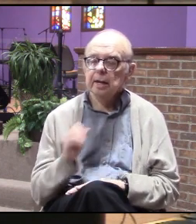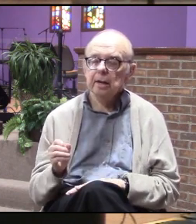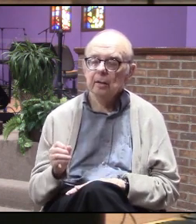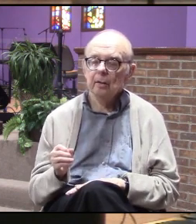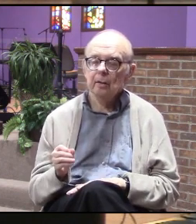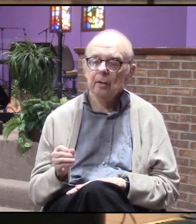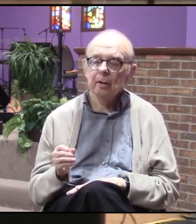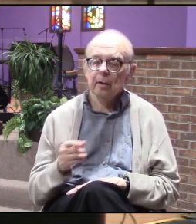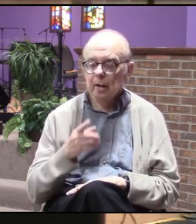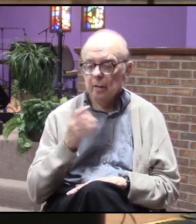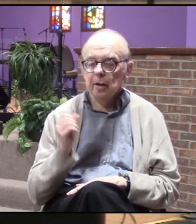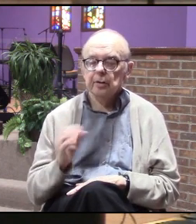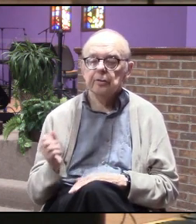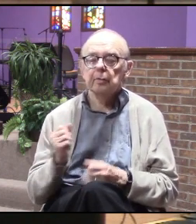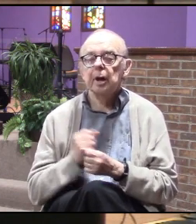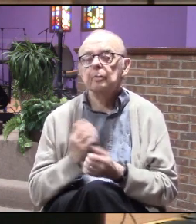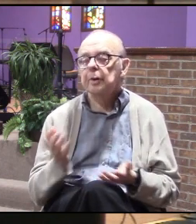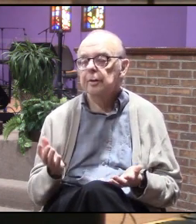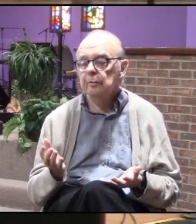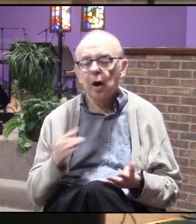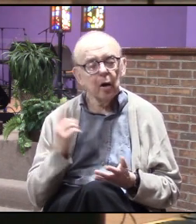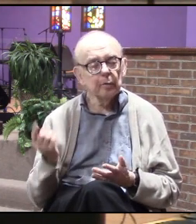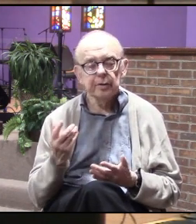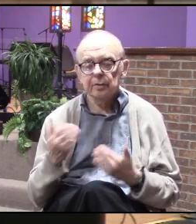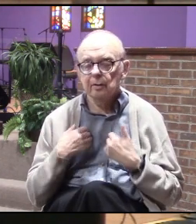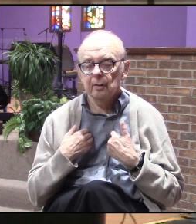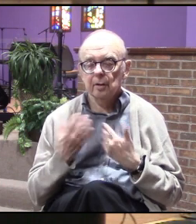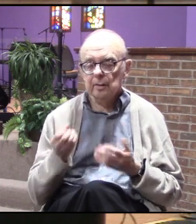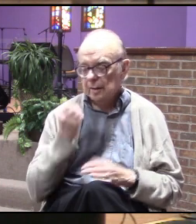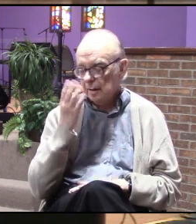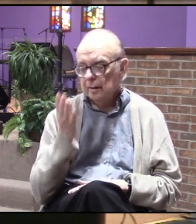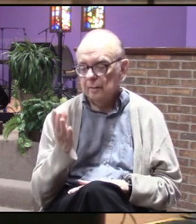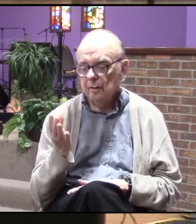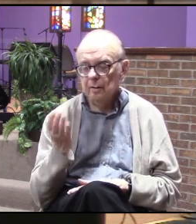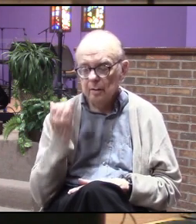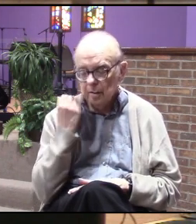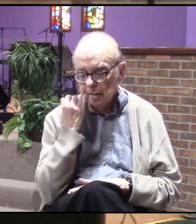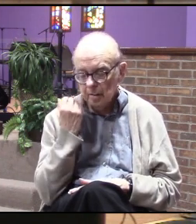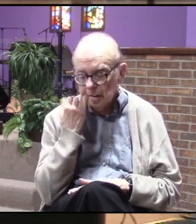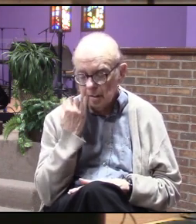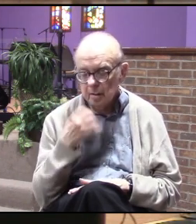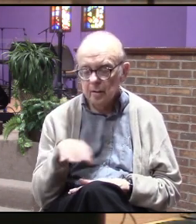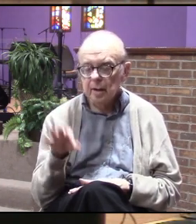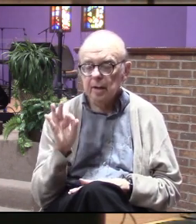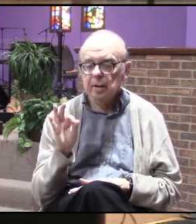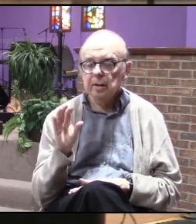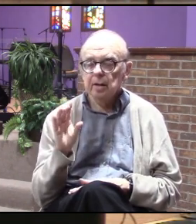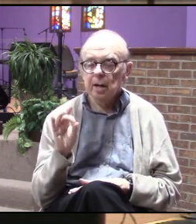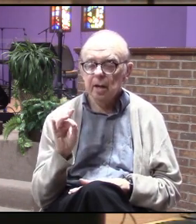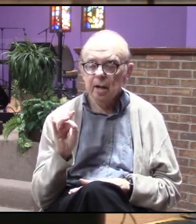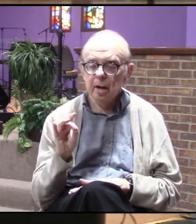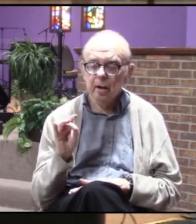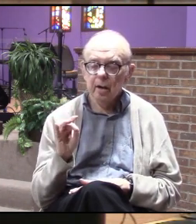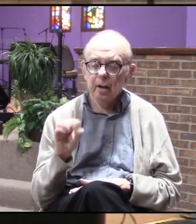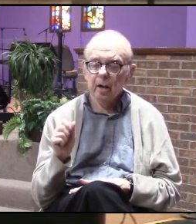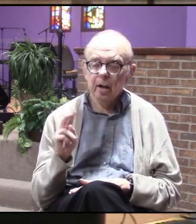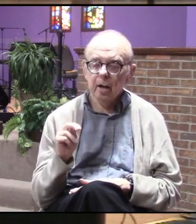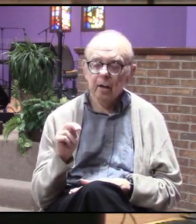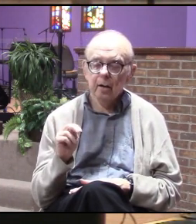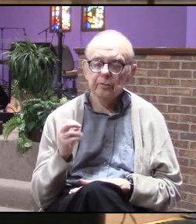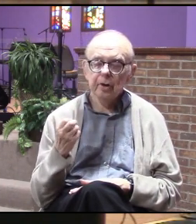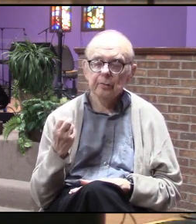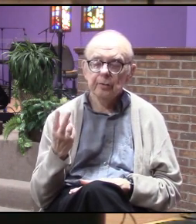heat, summer and winter. I don't care if it's 98 degrees on January